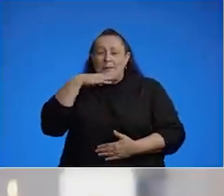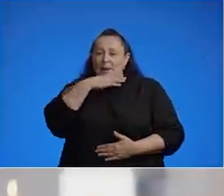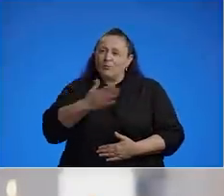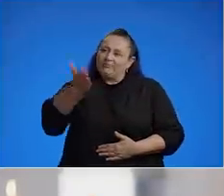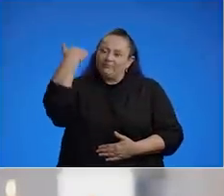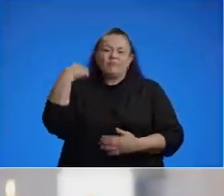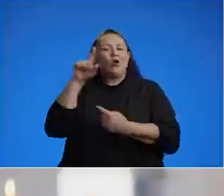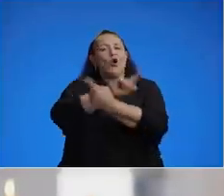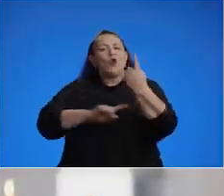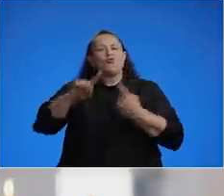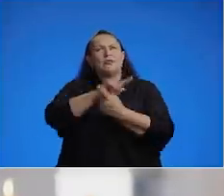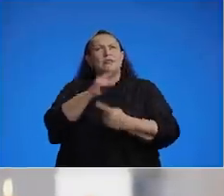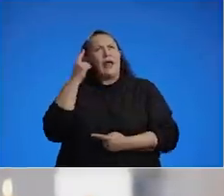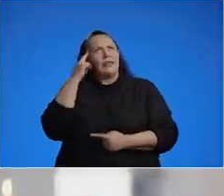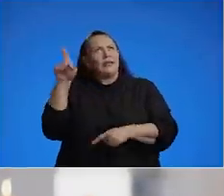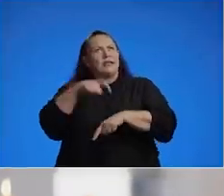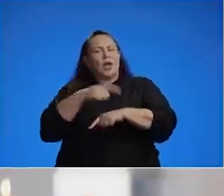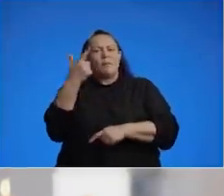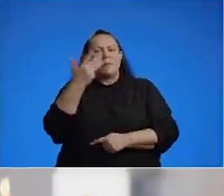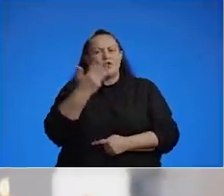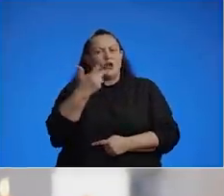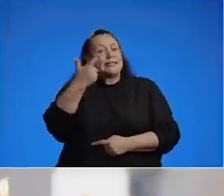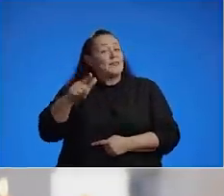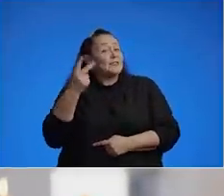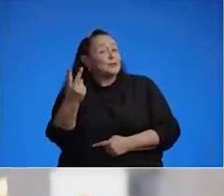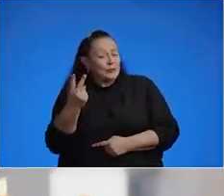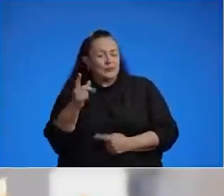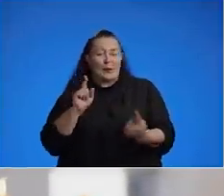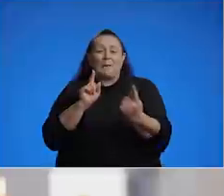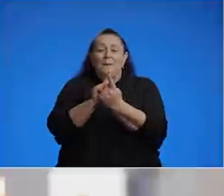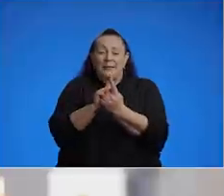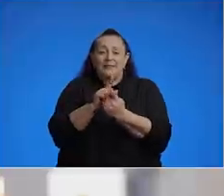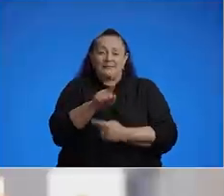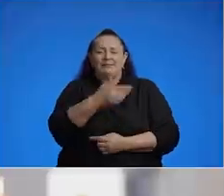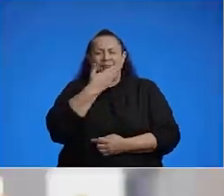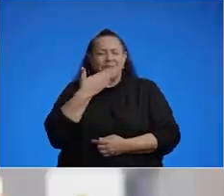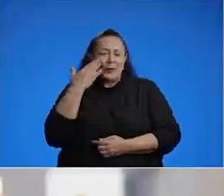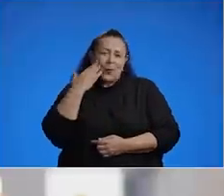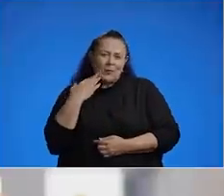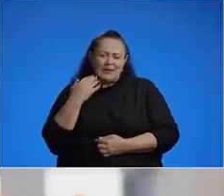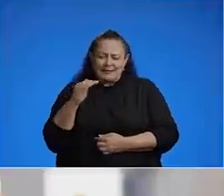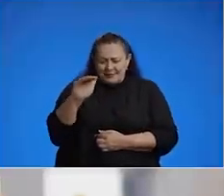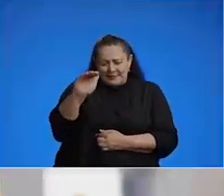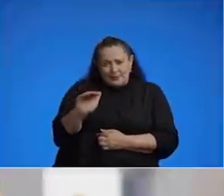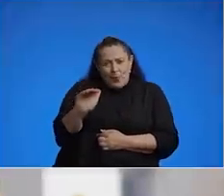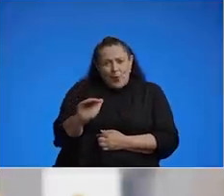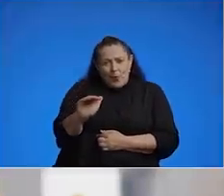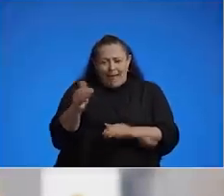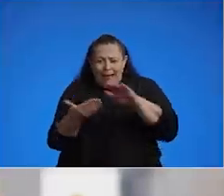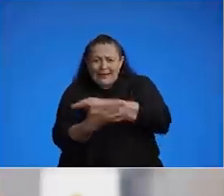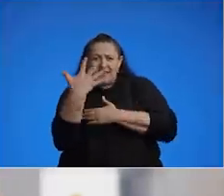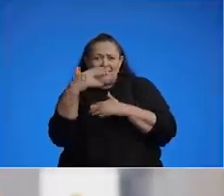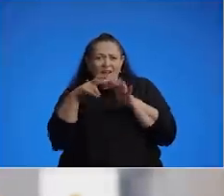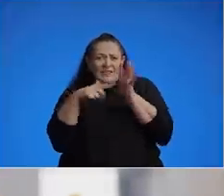great Eucharistic Congress. I think it was 1972. I met her there. And she, very tiny in statue,